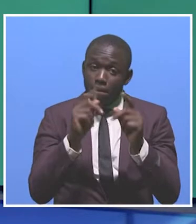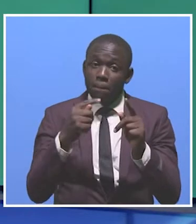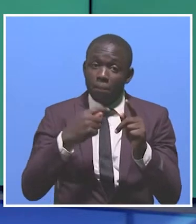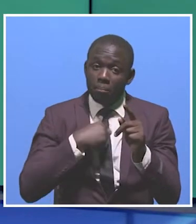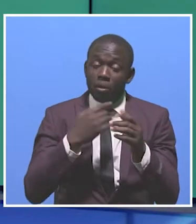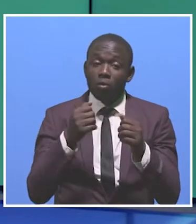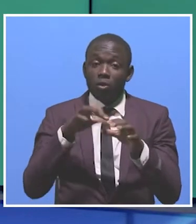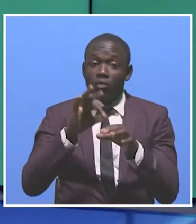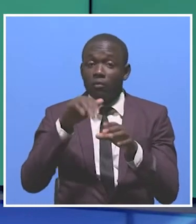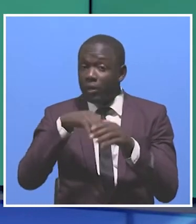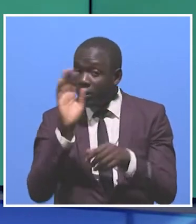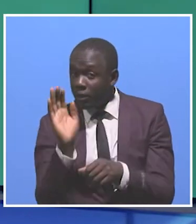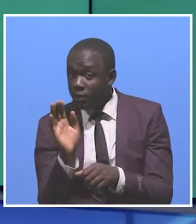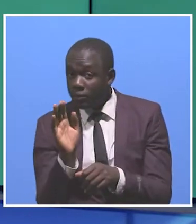out.